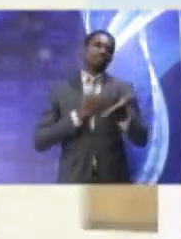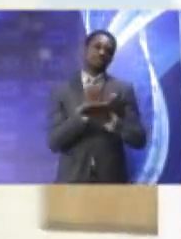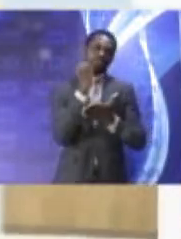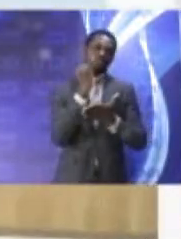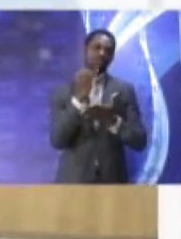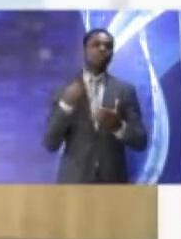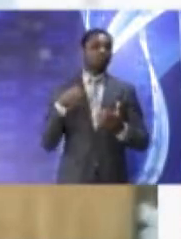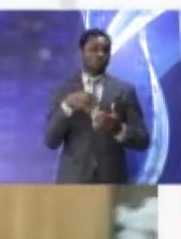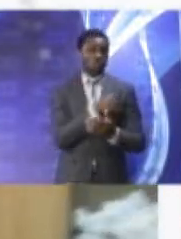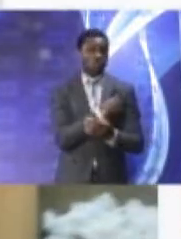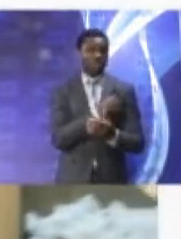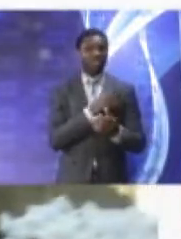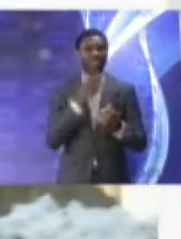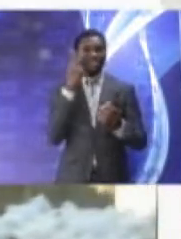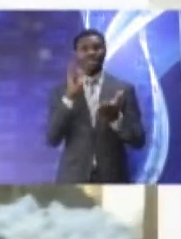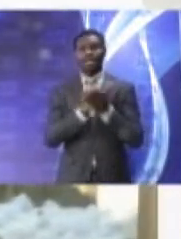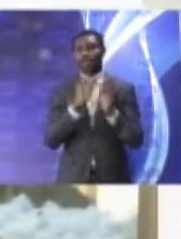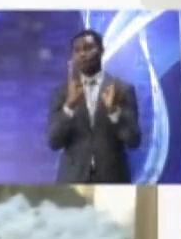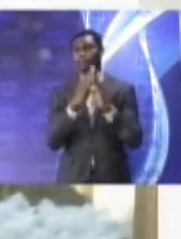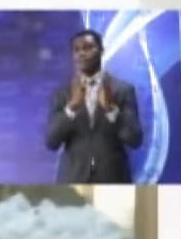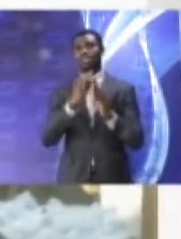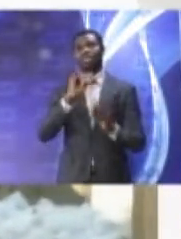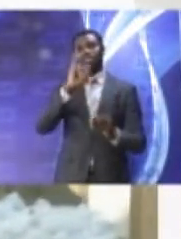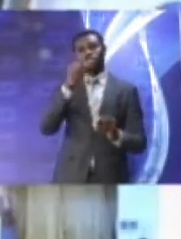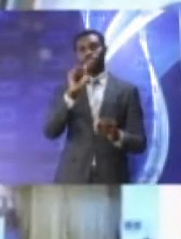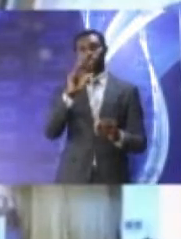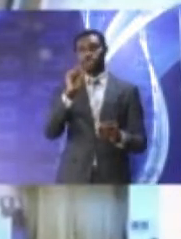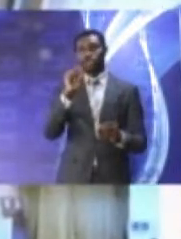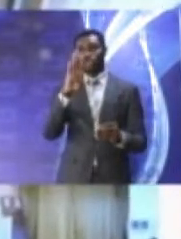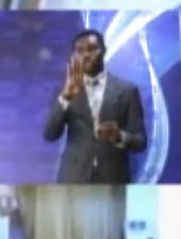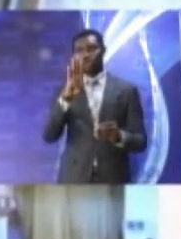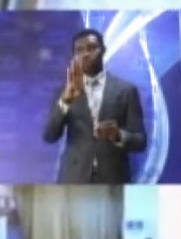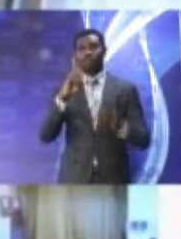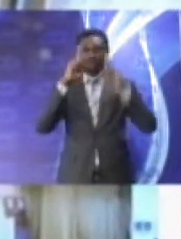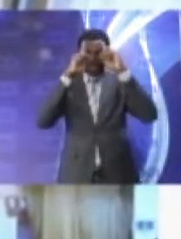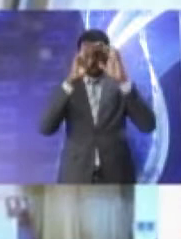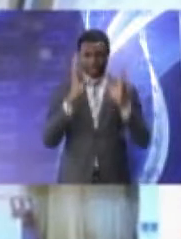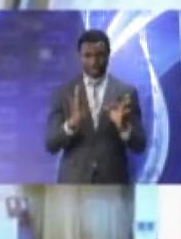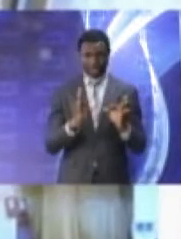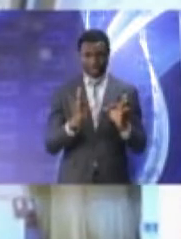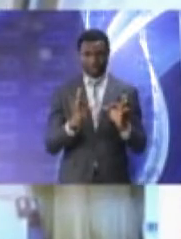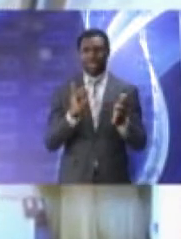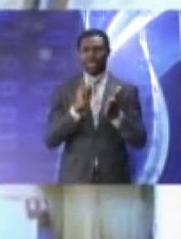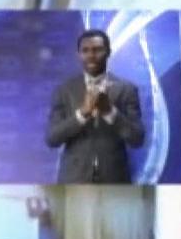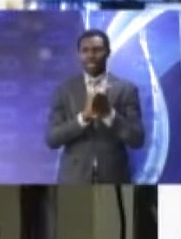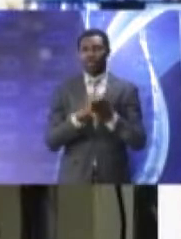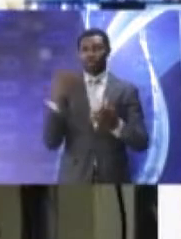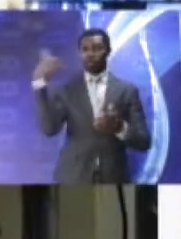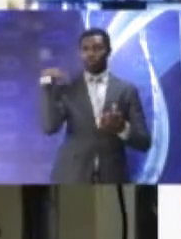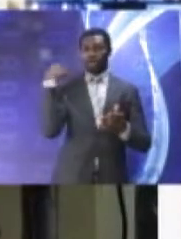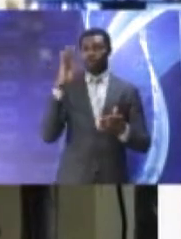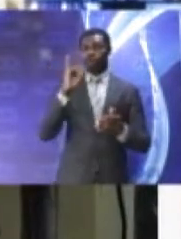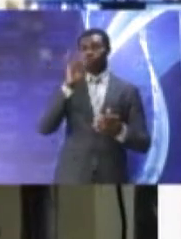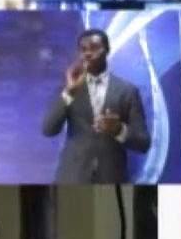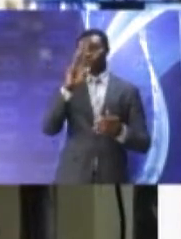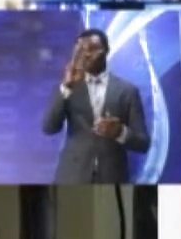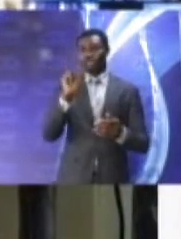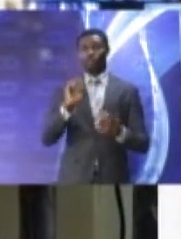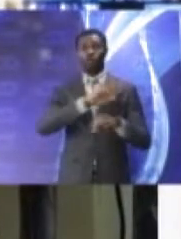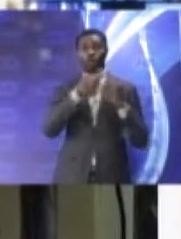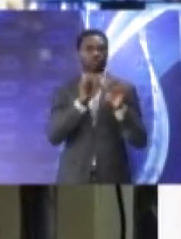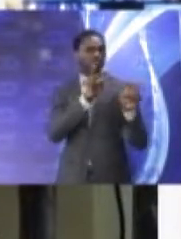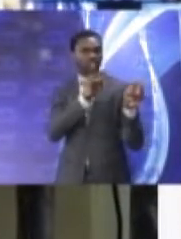the policy meeting is the Joint Admissions and Matriculation Board, JAMB. JAMB's registrar's remark was eagerly waited for by the